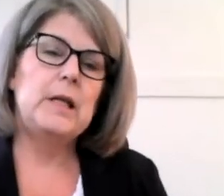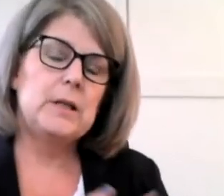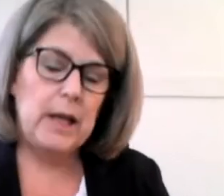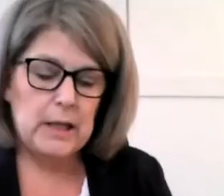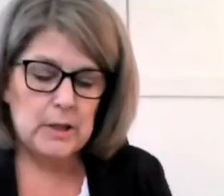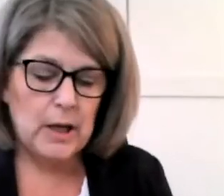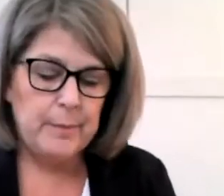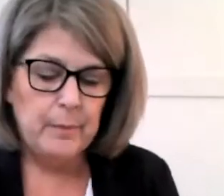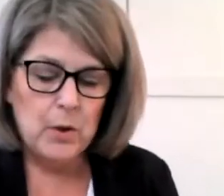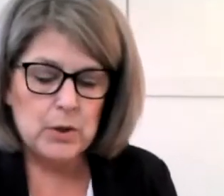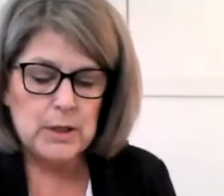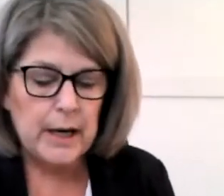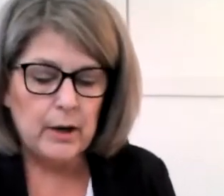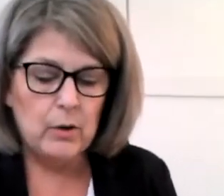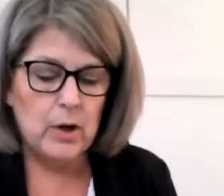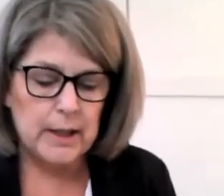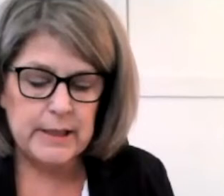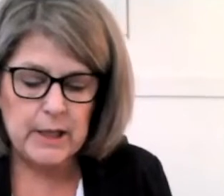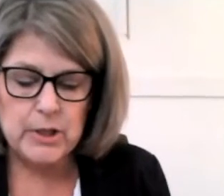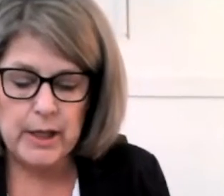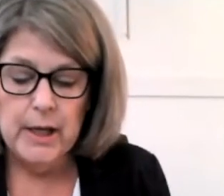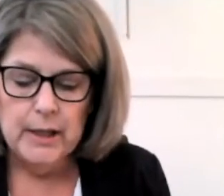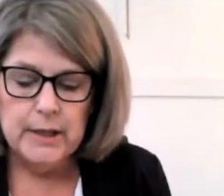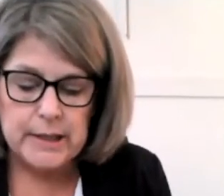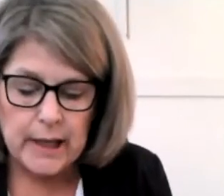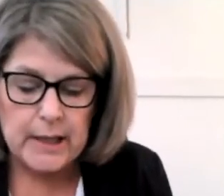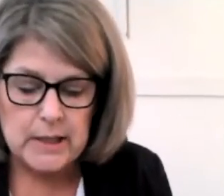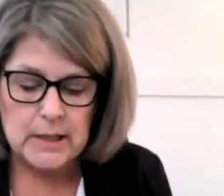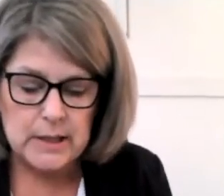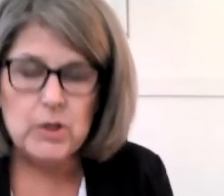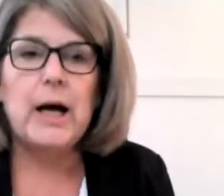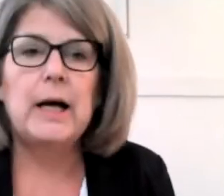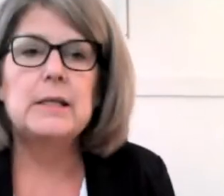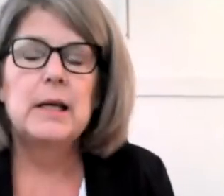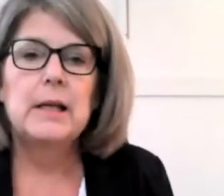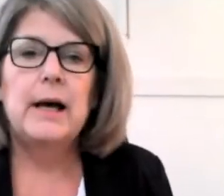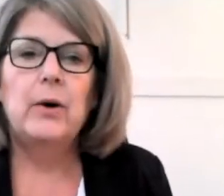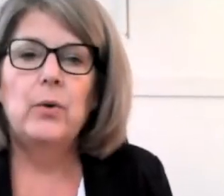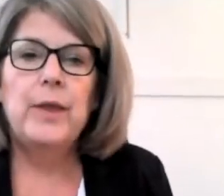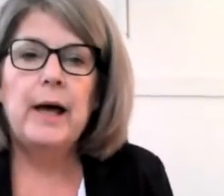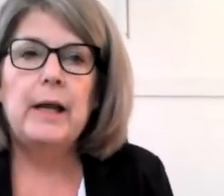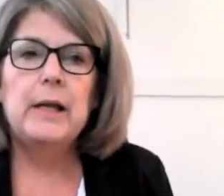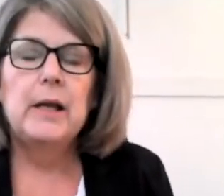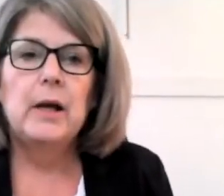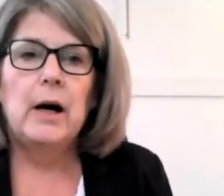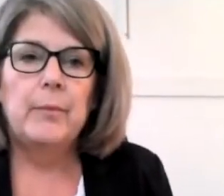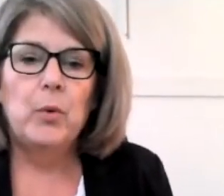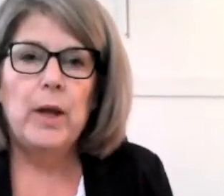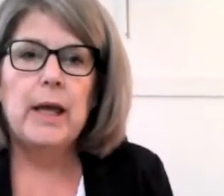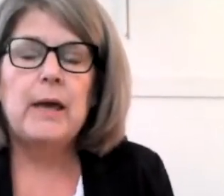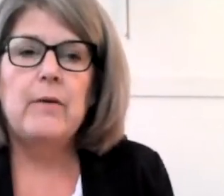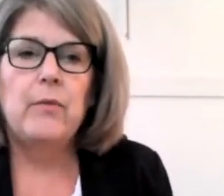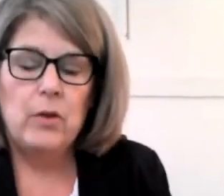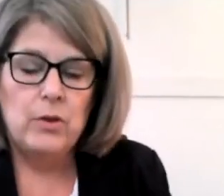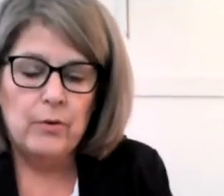in its most narrow connotation, does suggest that